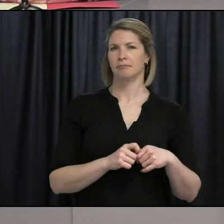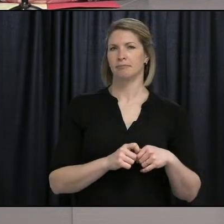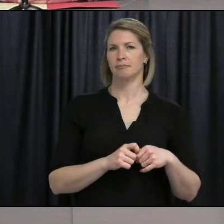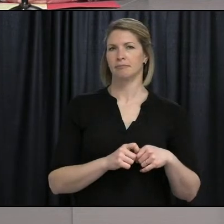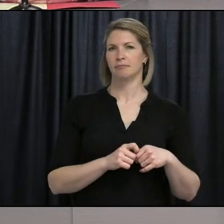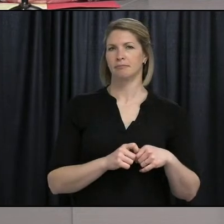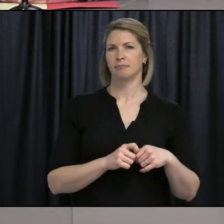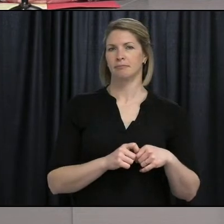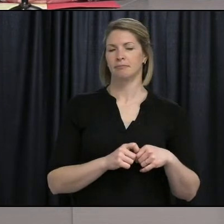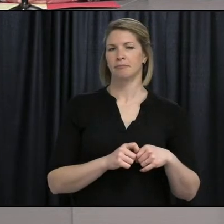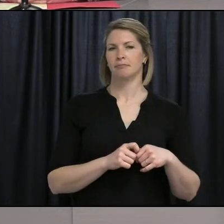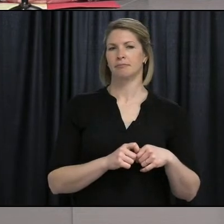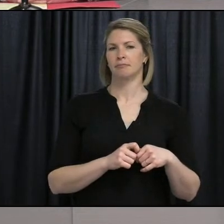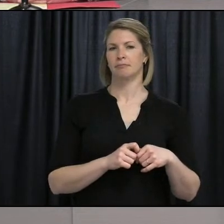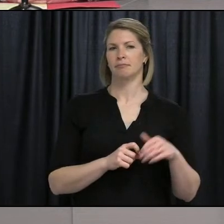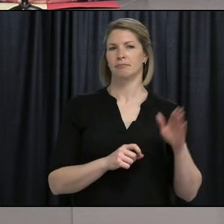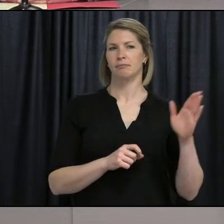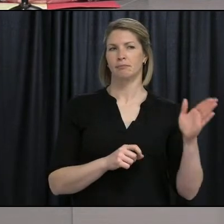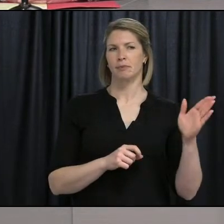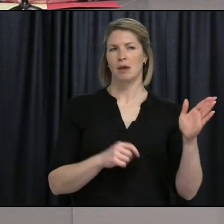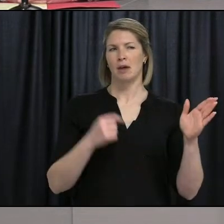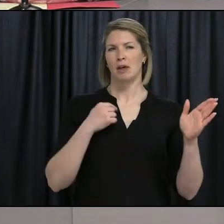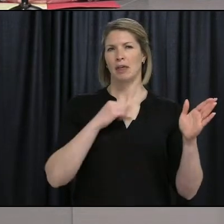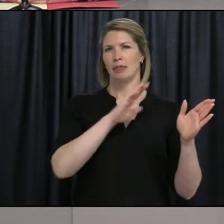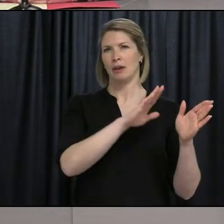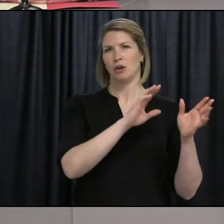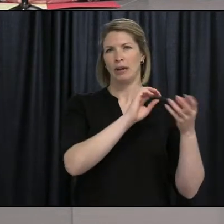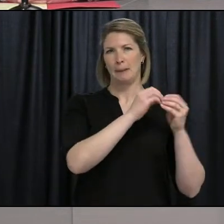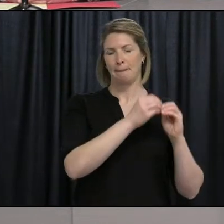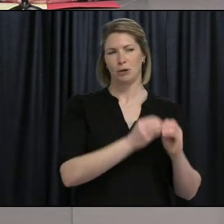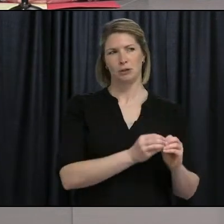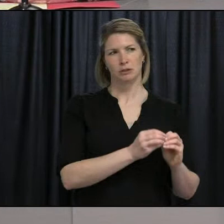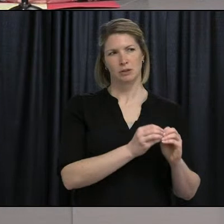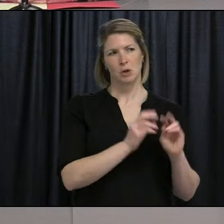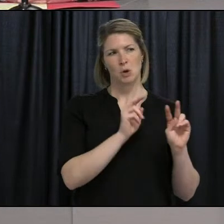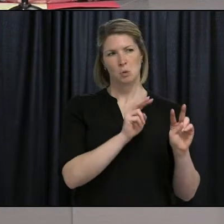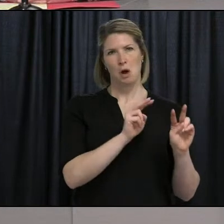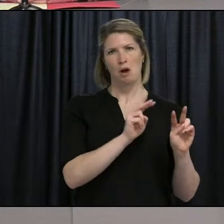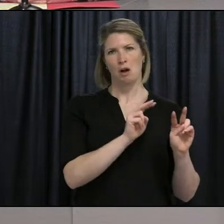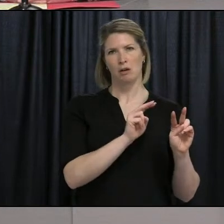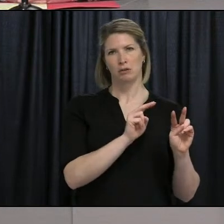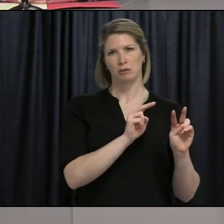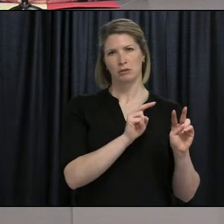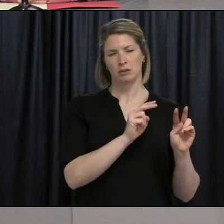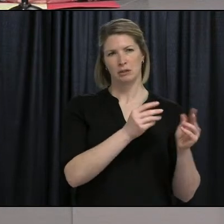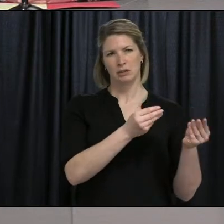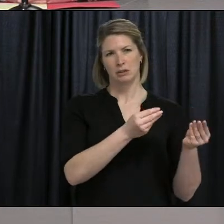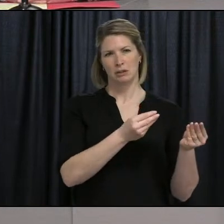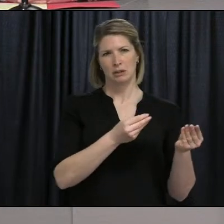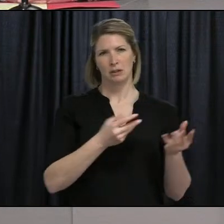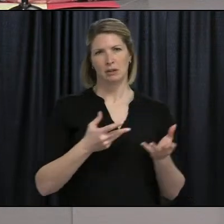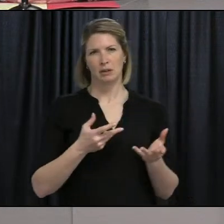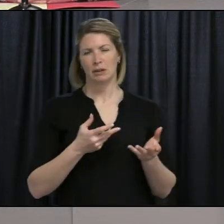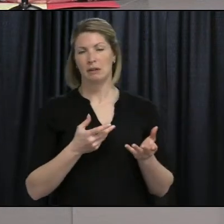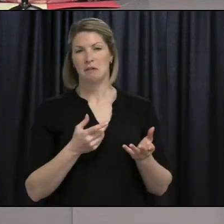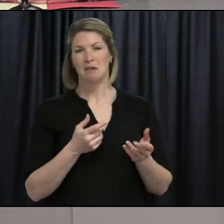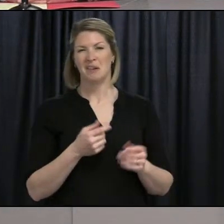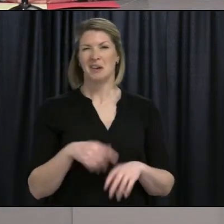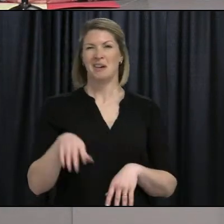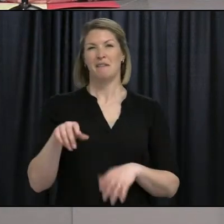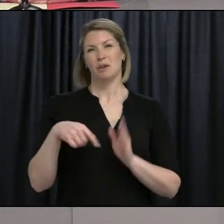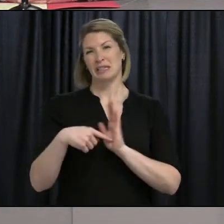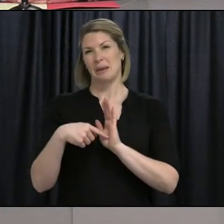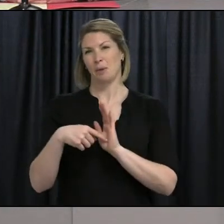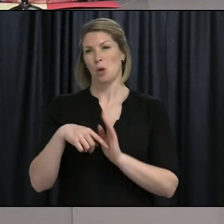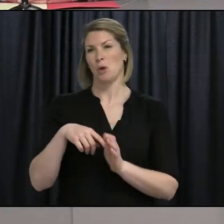that the site in Ontario tomorrow that suggests the incidence rate of that blood clot condition is more like 1 in 60,000?